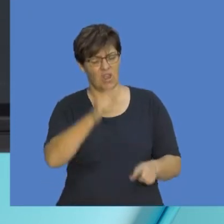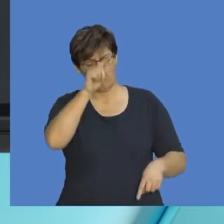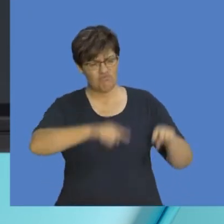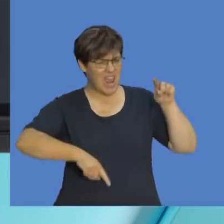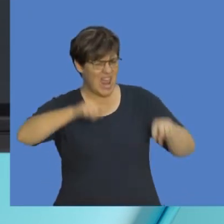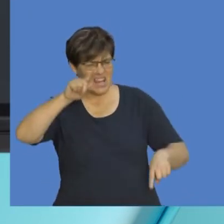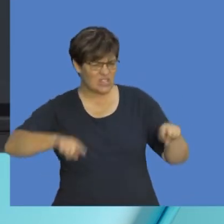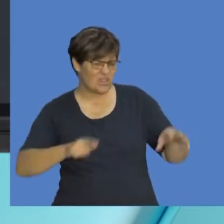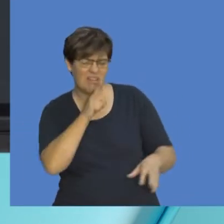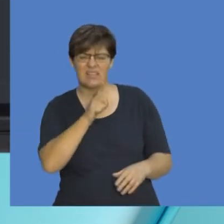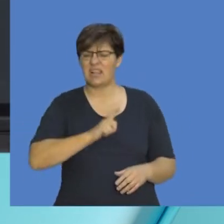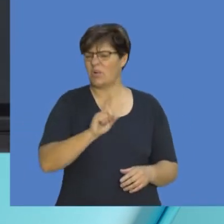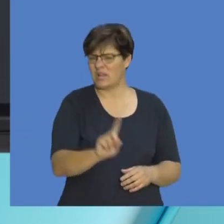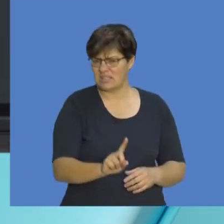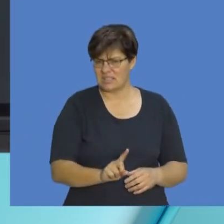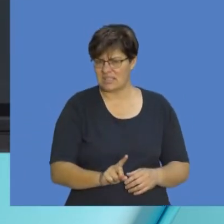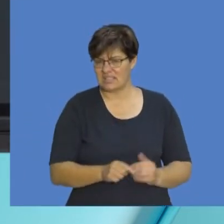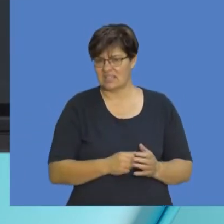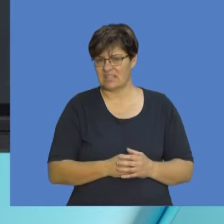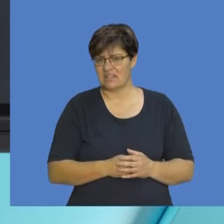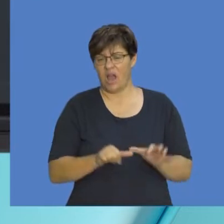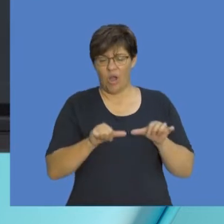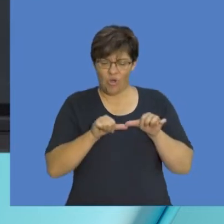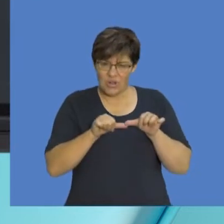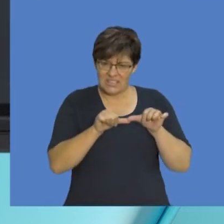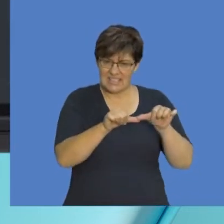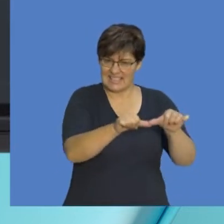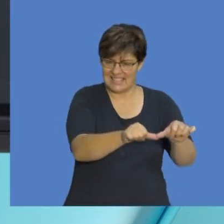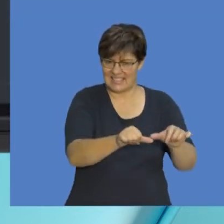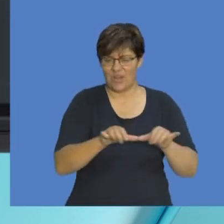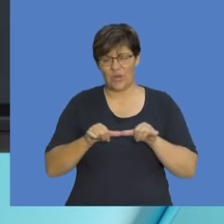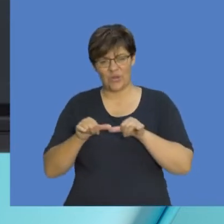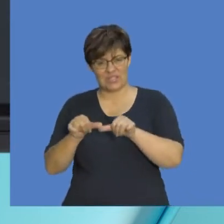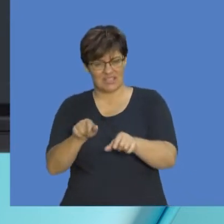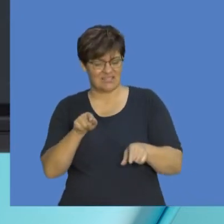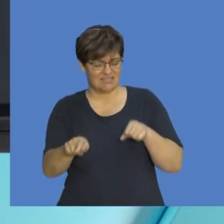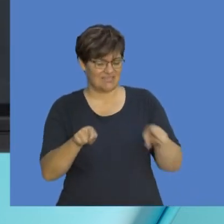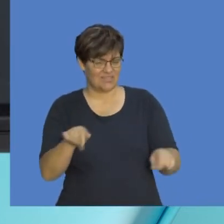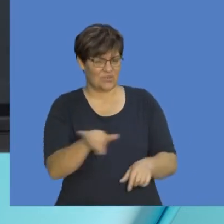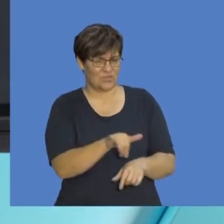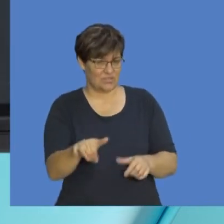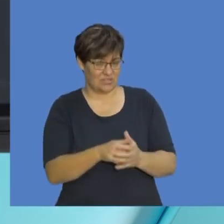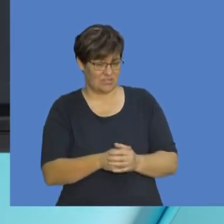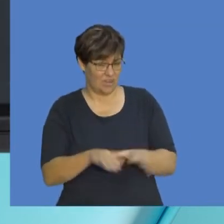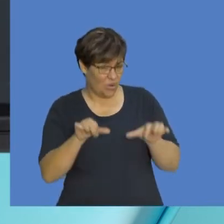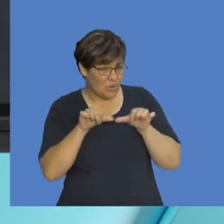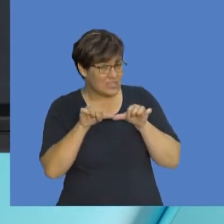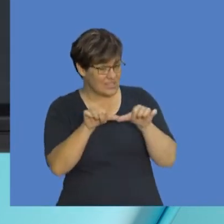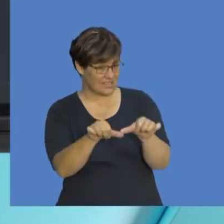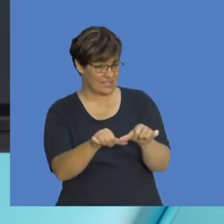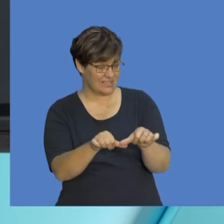I think a range will tell us who's the most consistent. But